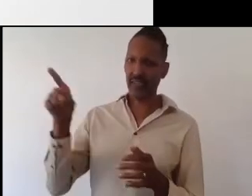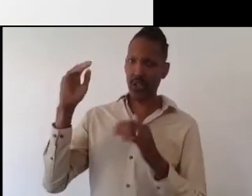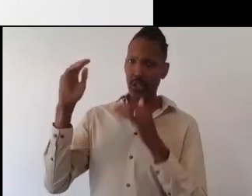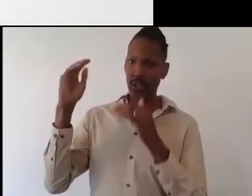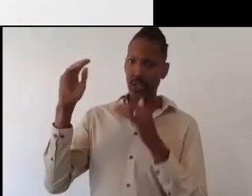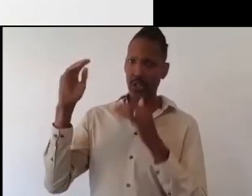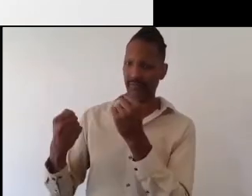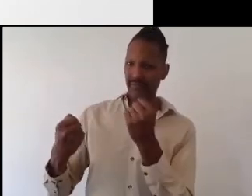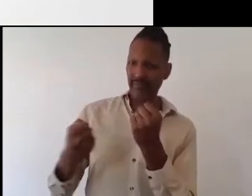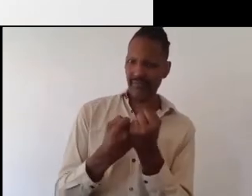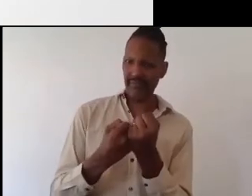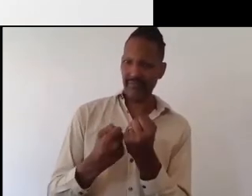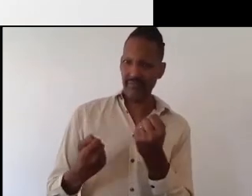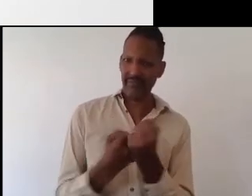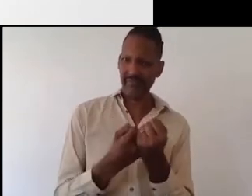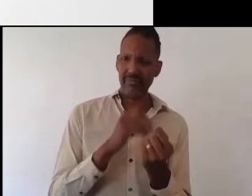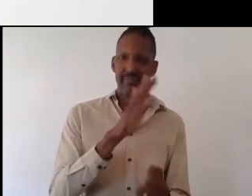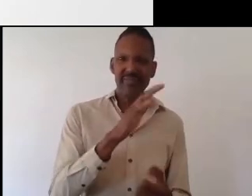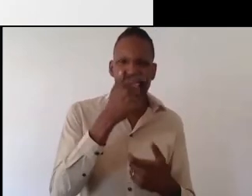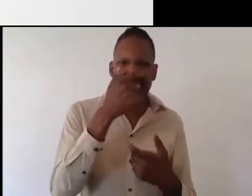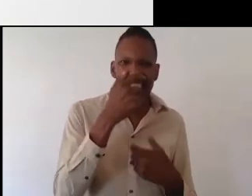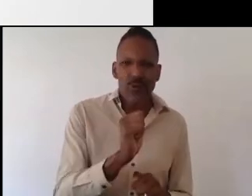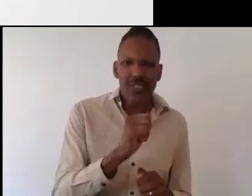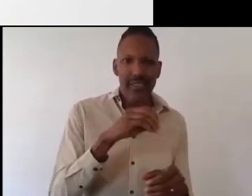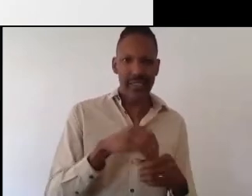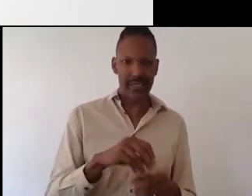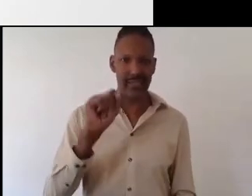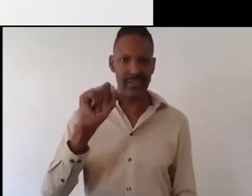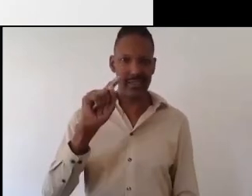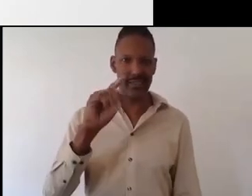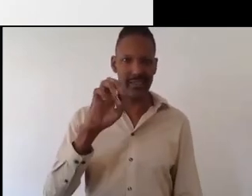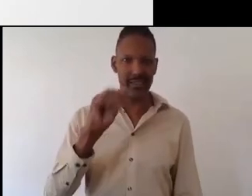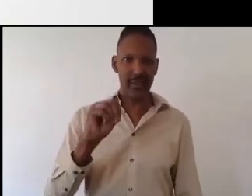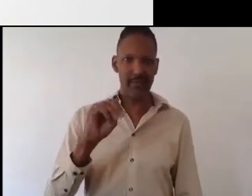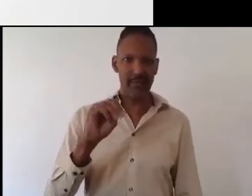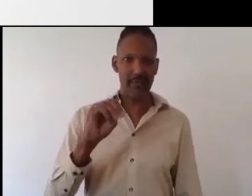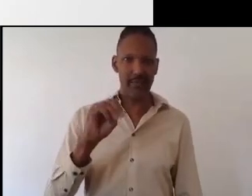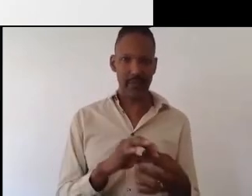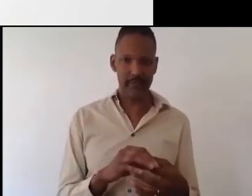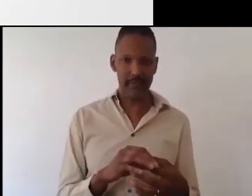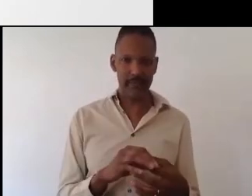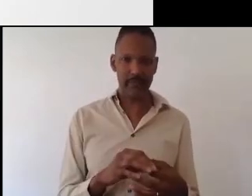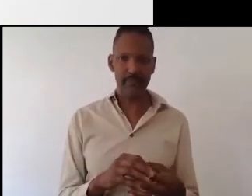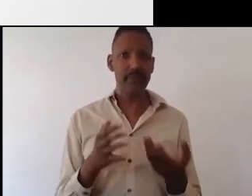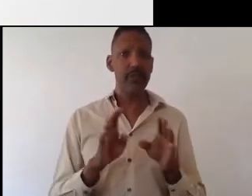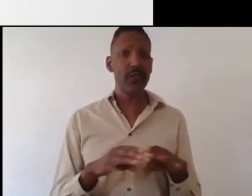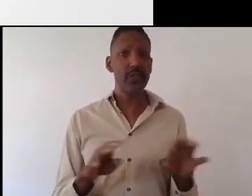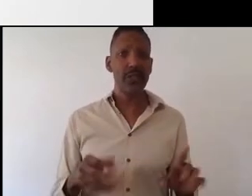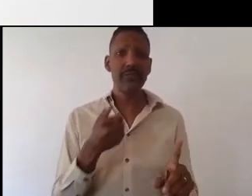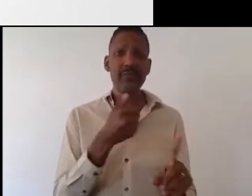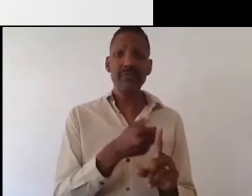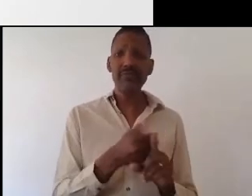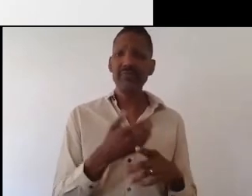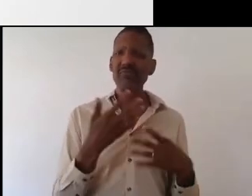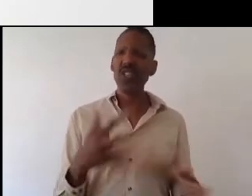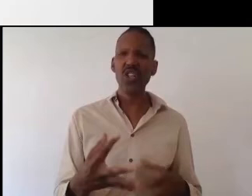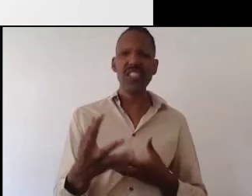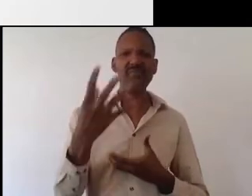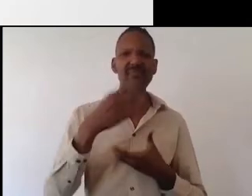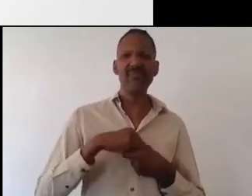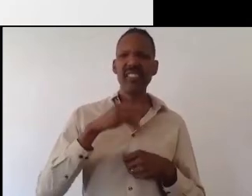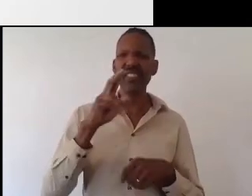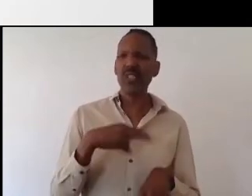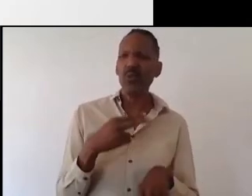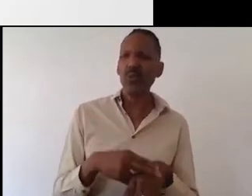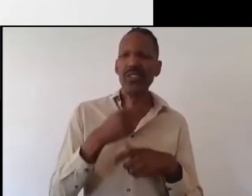inclinations. So although children are naturally interested in the world around them and interested in understanding how their world works,